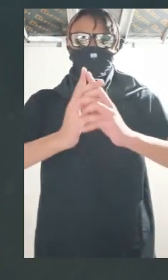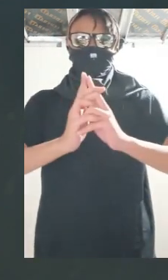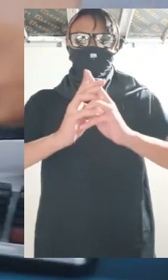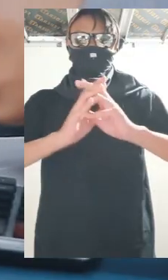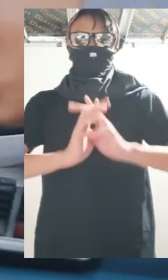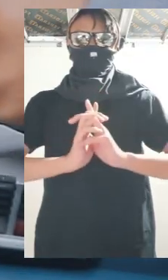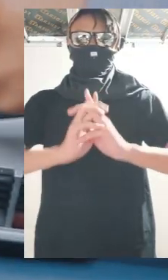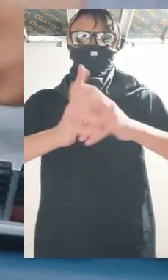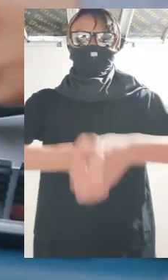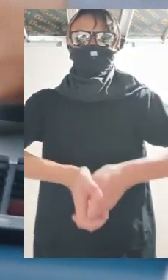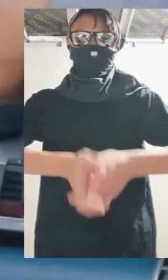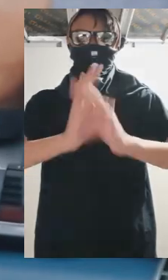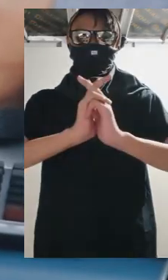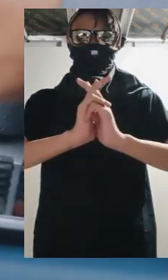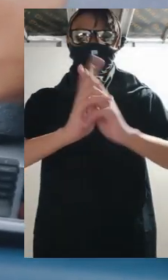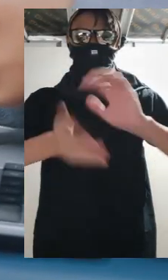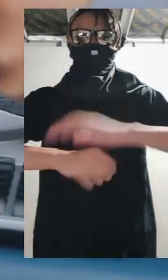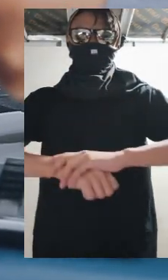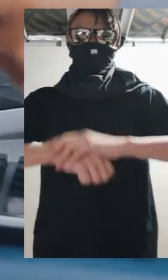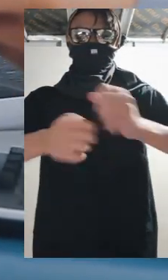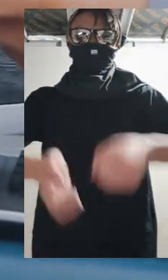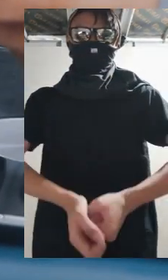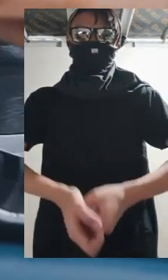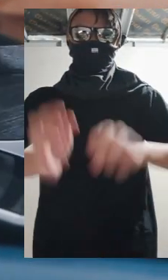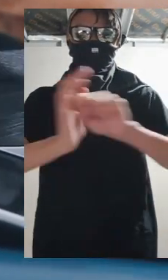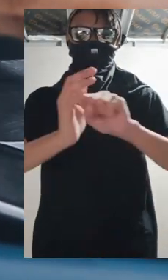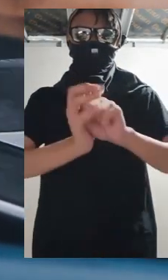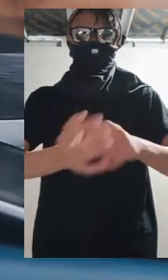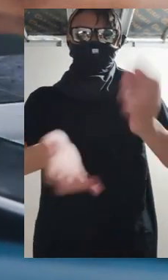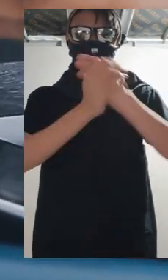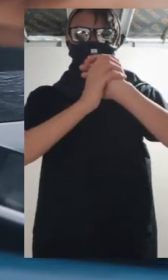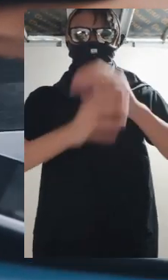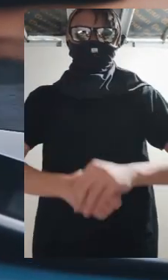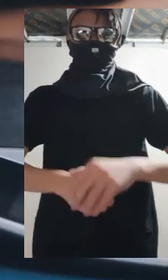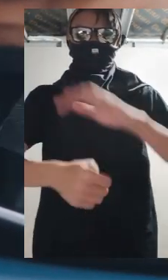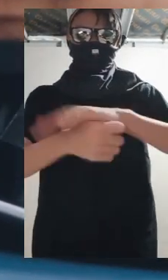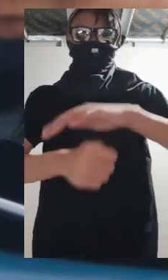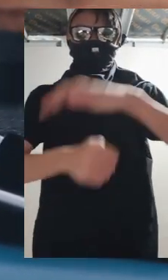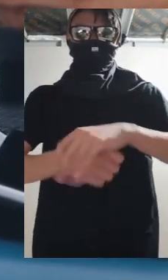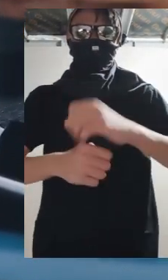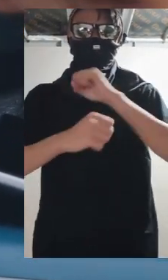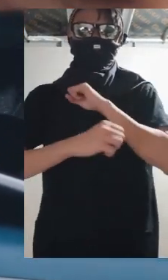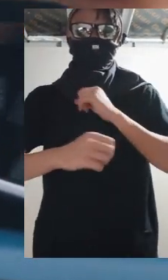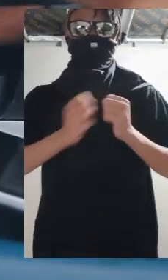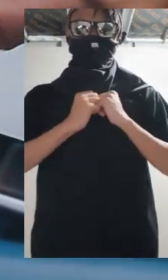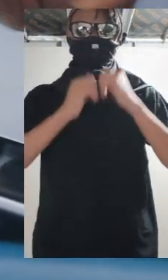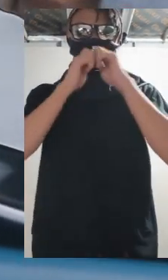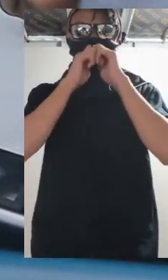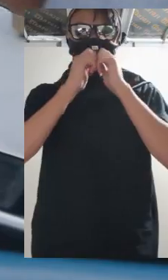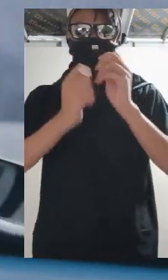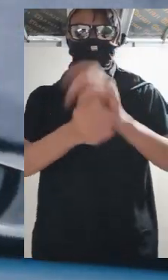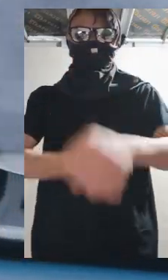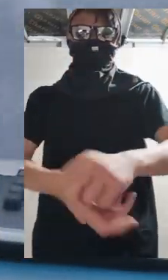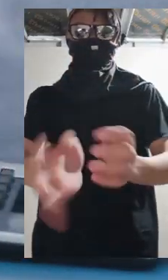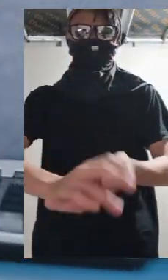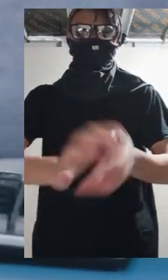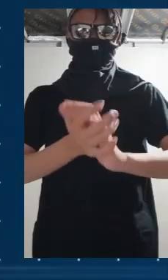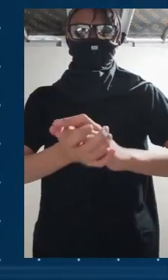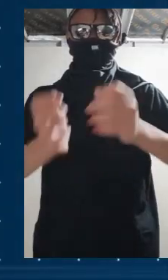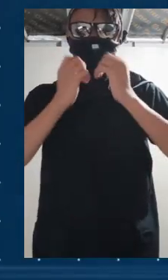risks. And lastly, review and update. Regularly update the assessments as situations